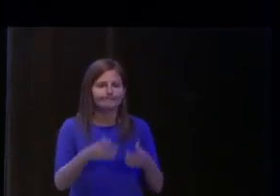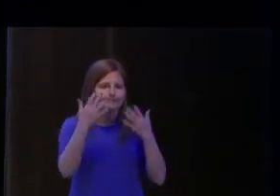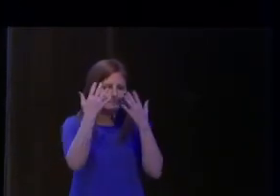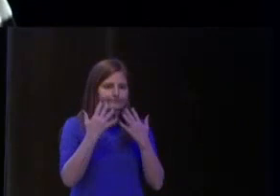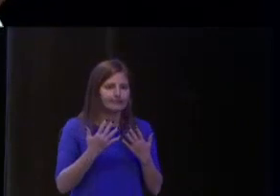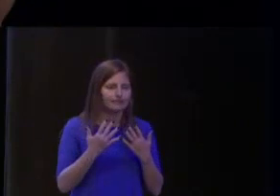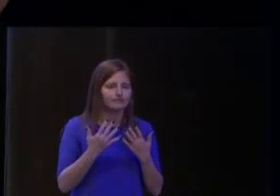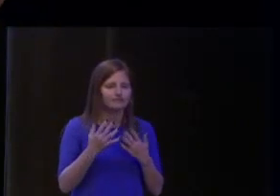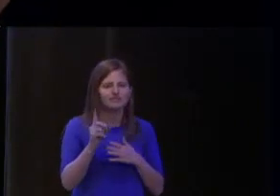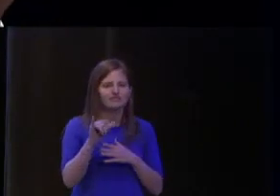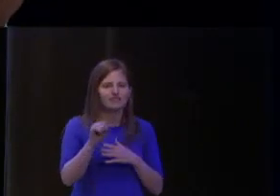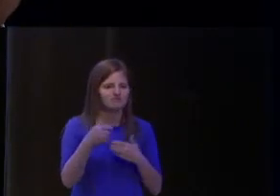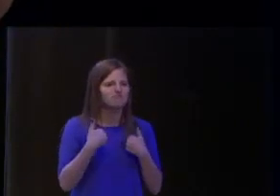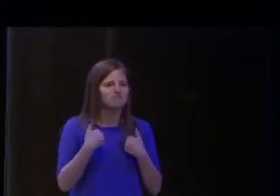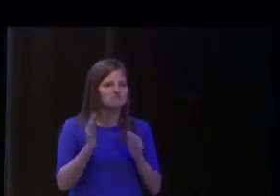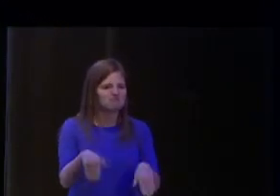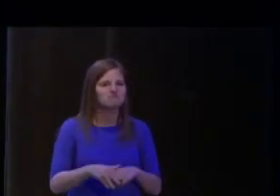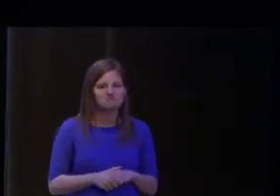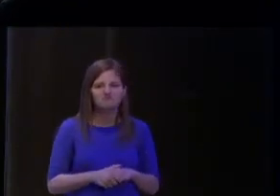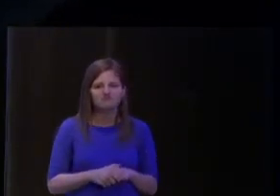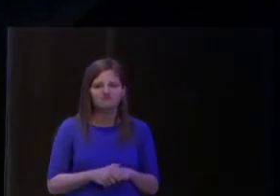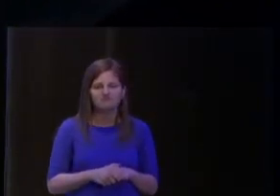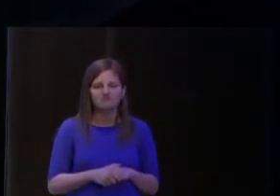comes. There are days, you see.